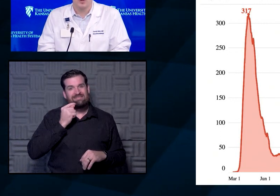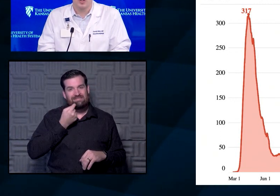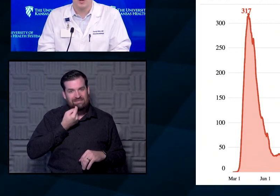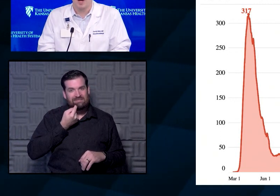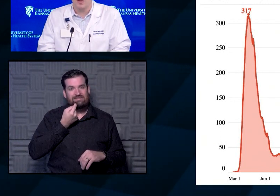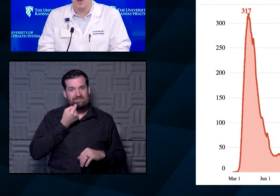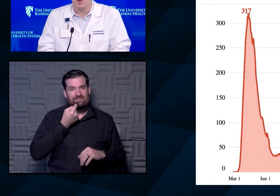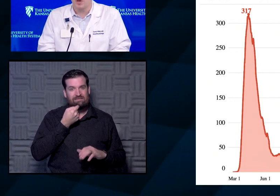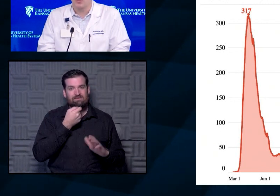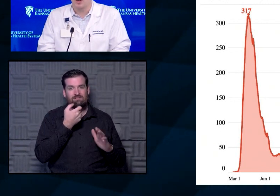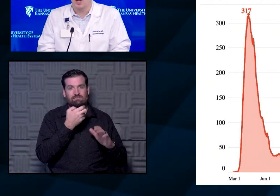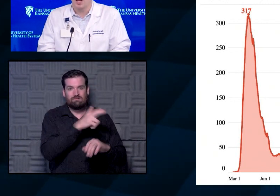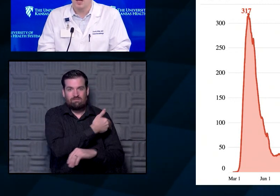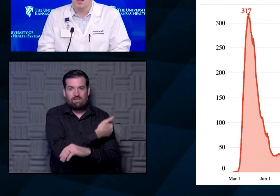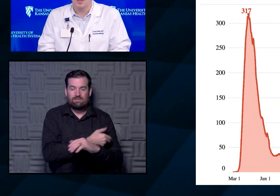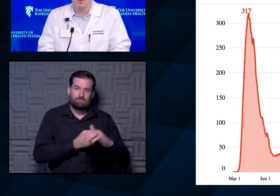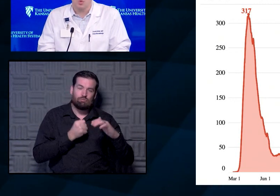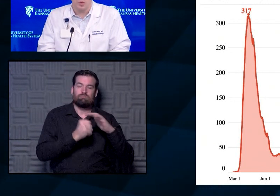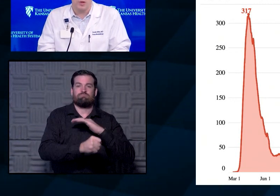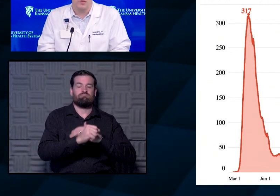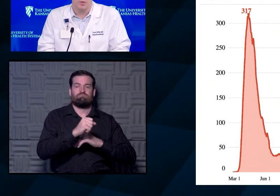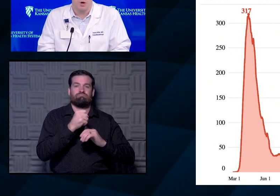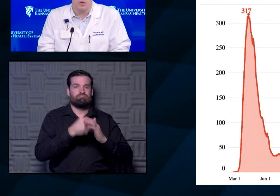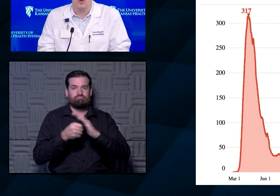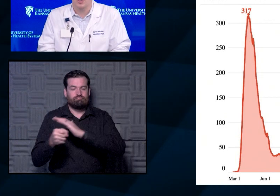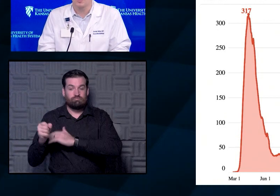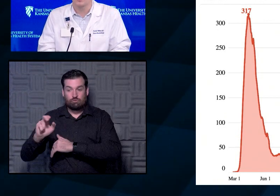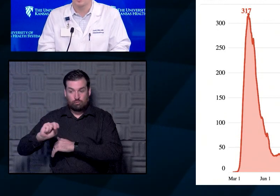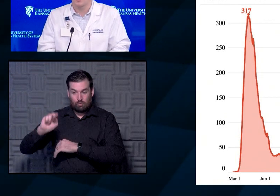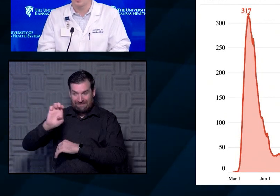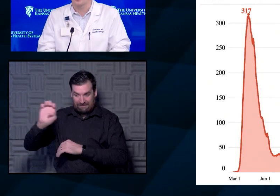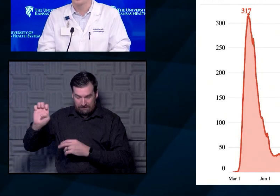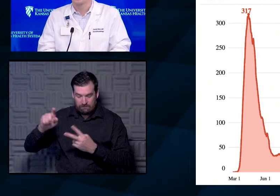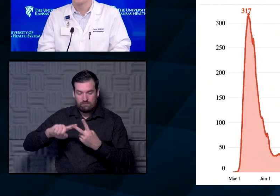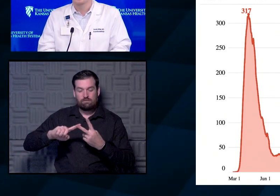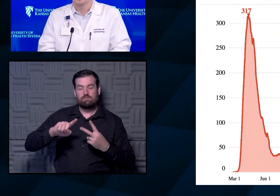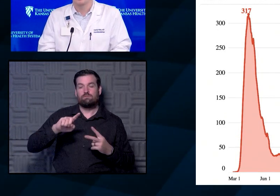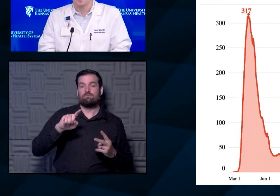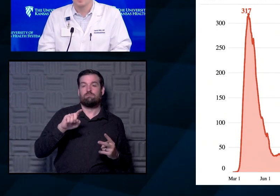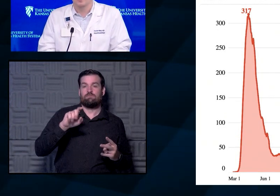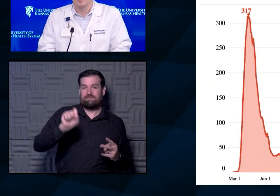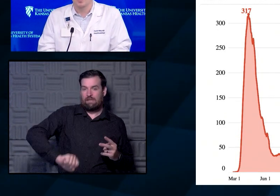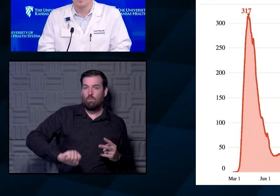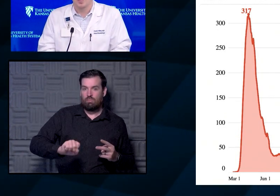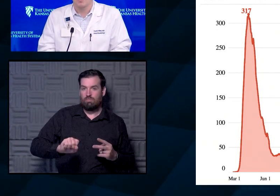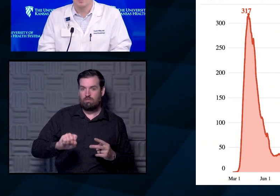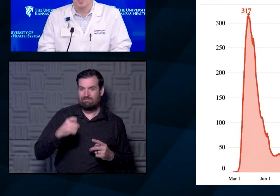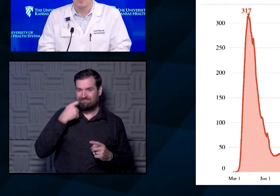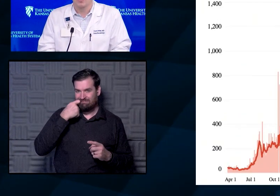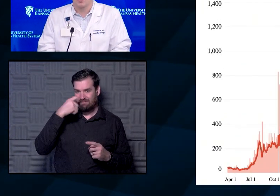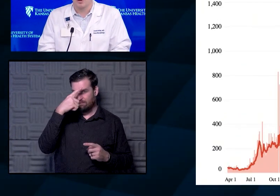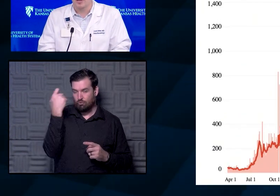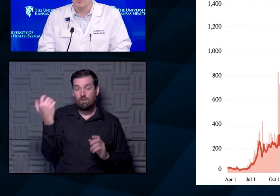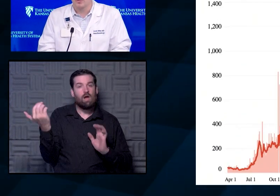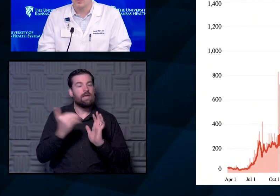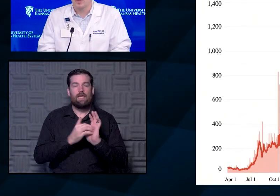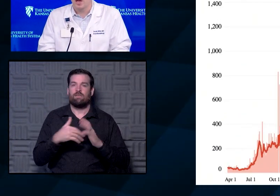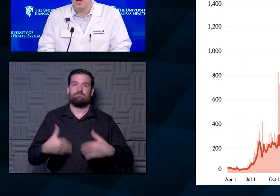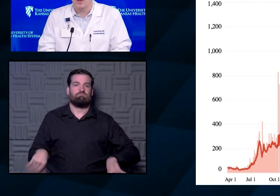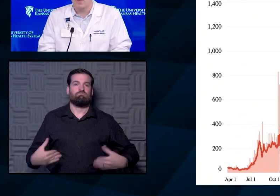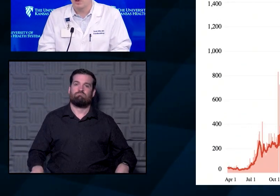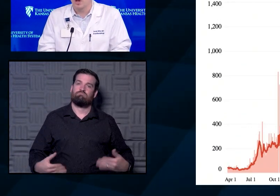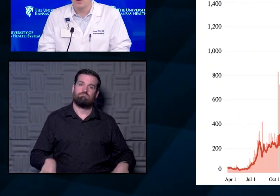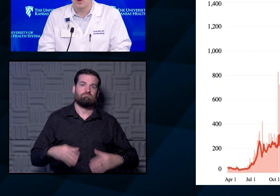hospital surge and capacity question in the Northeast in March and in the South in the summer. Again, sobering